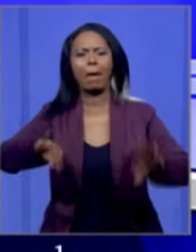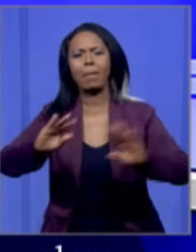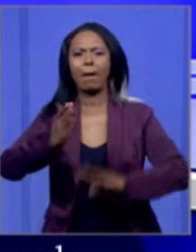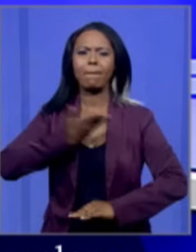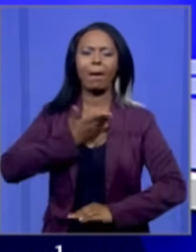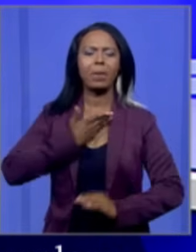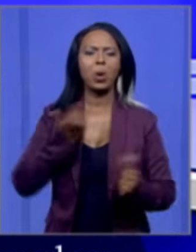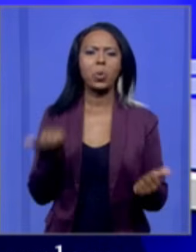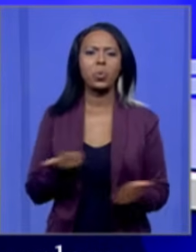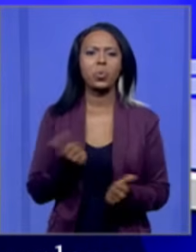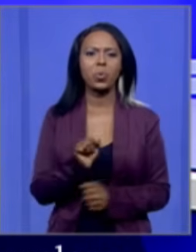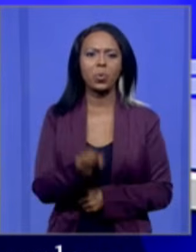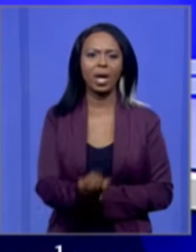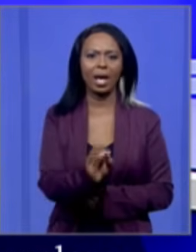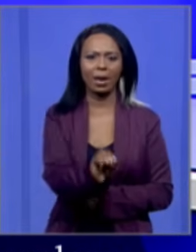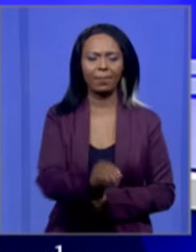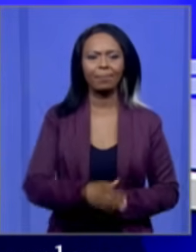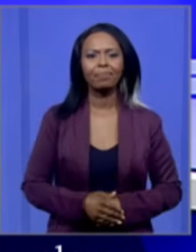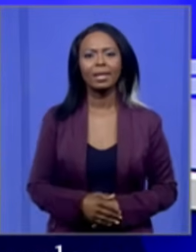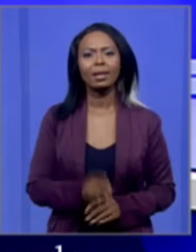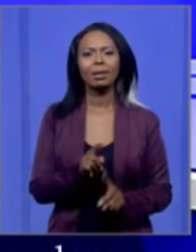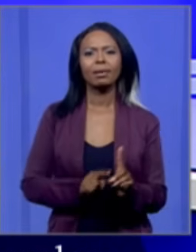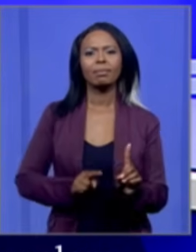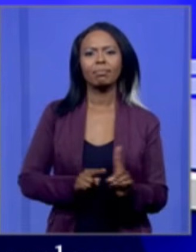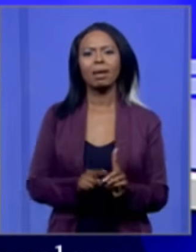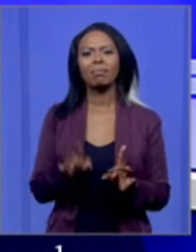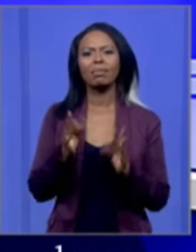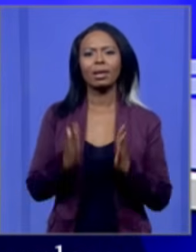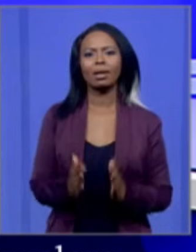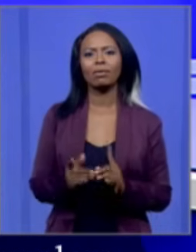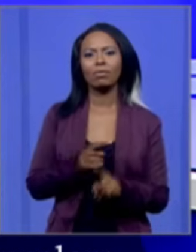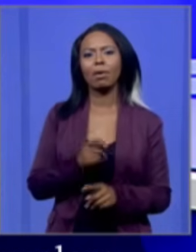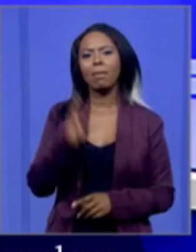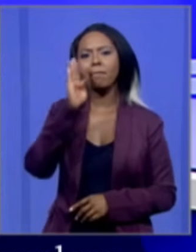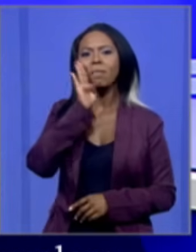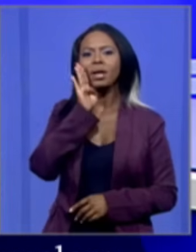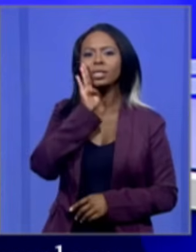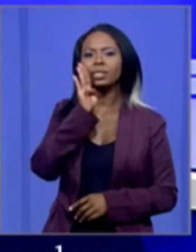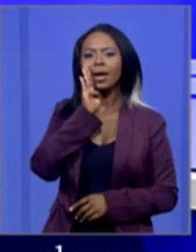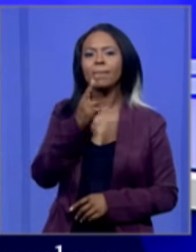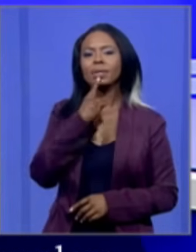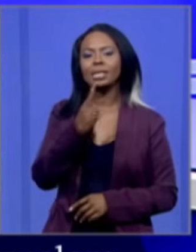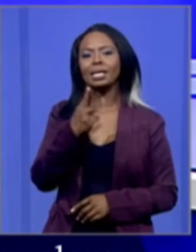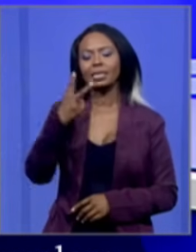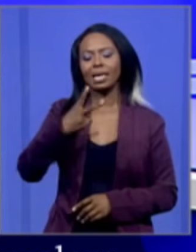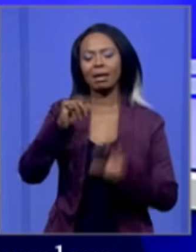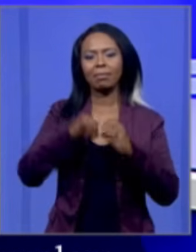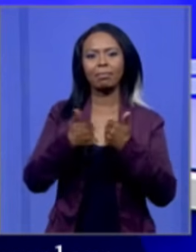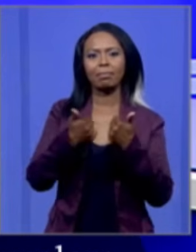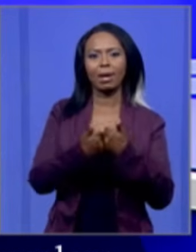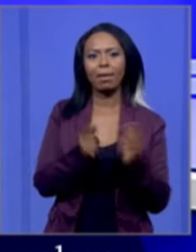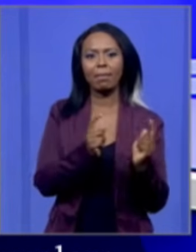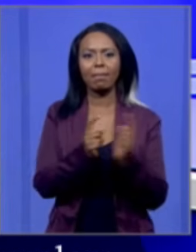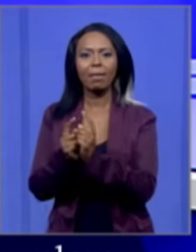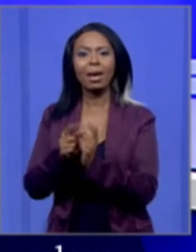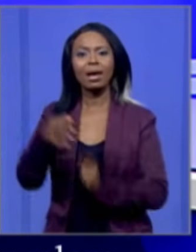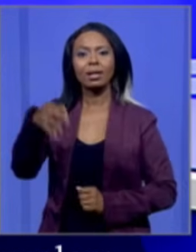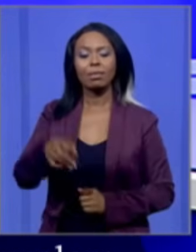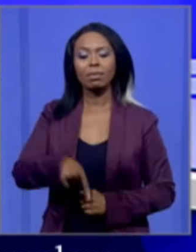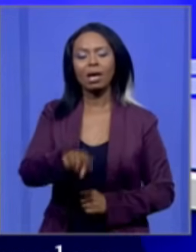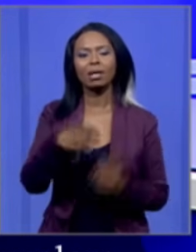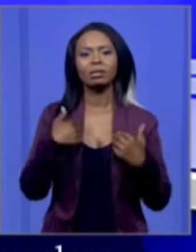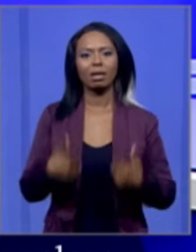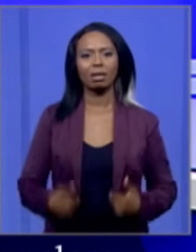Mahlwa a di bona yo wa go tšwa ka Belgium o re papadi ya bona ya bobedi kgahlanong le Namibia ka Sontaga